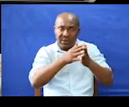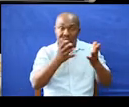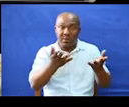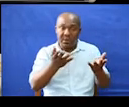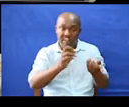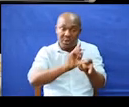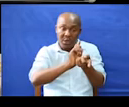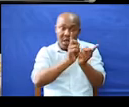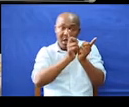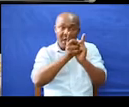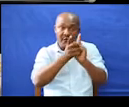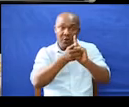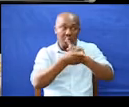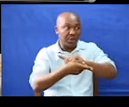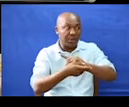evolution occurs.